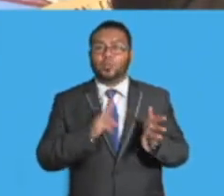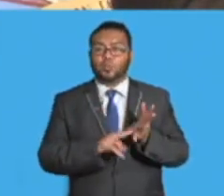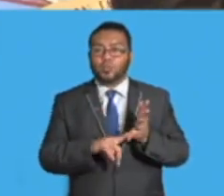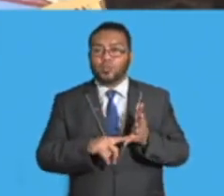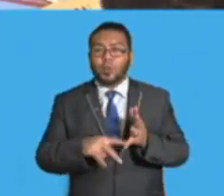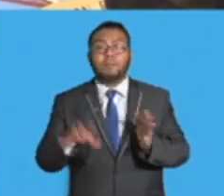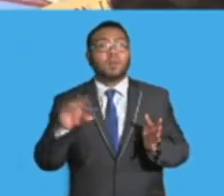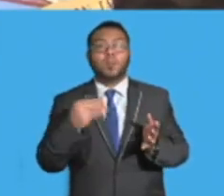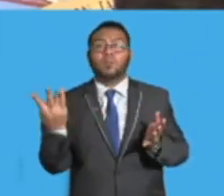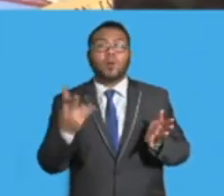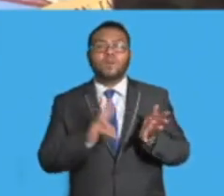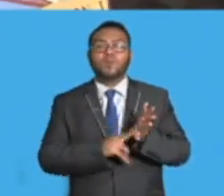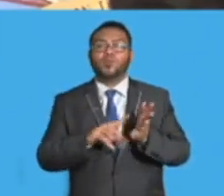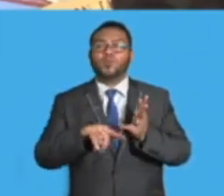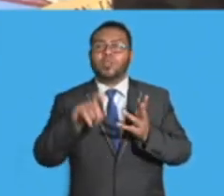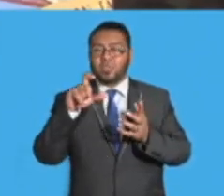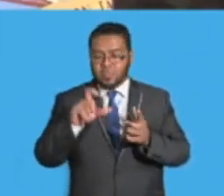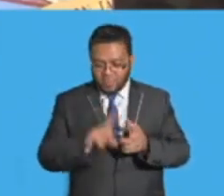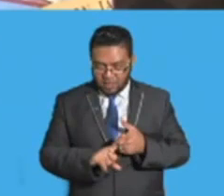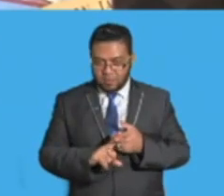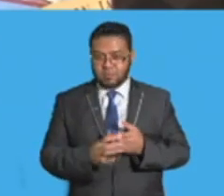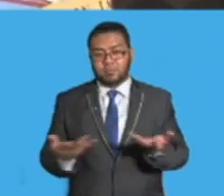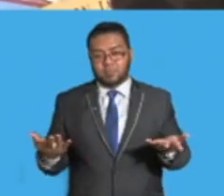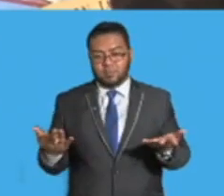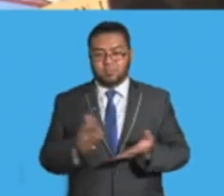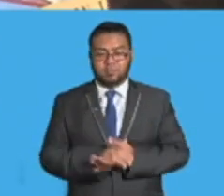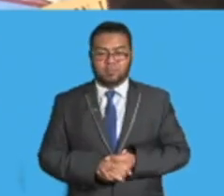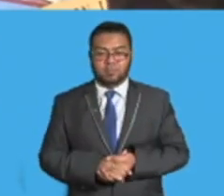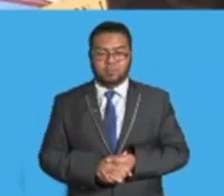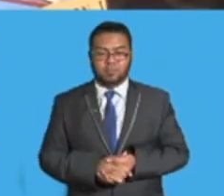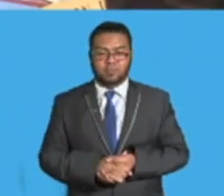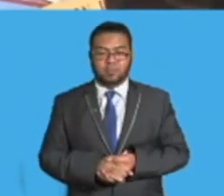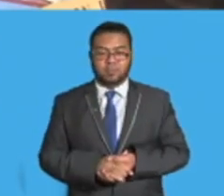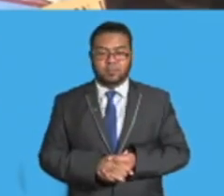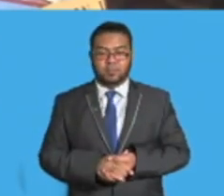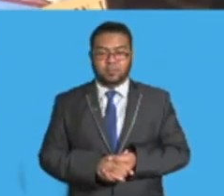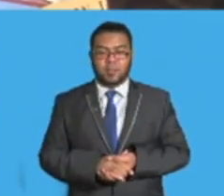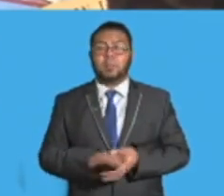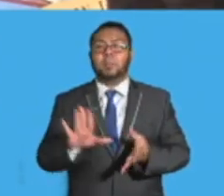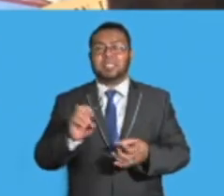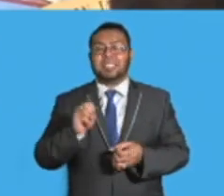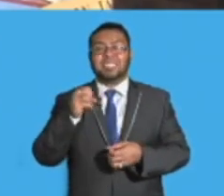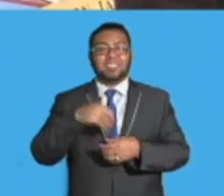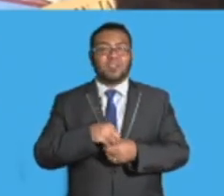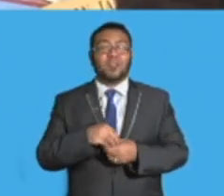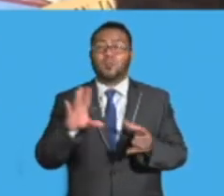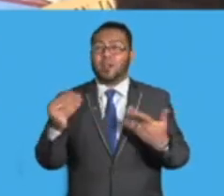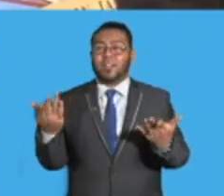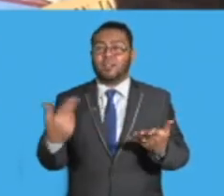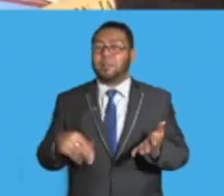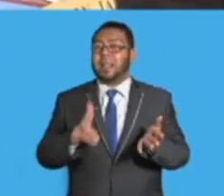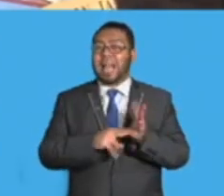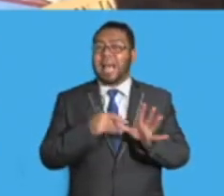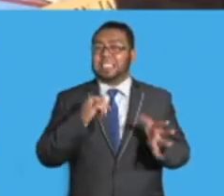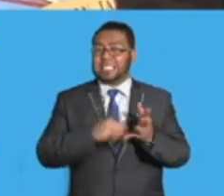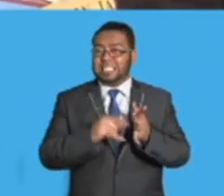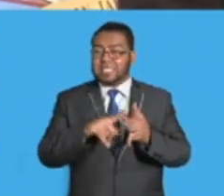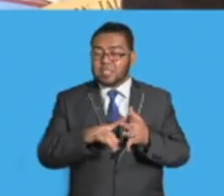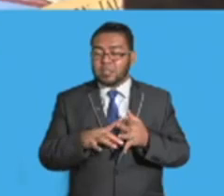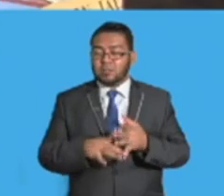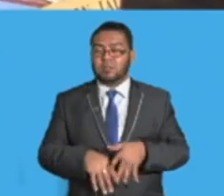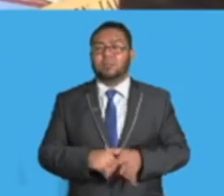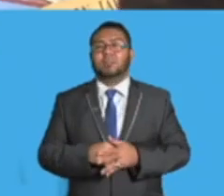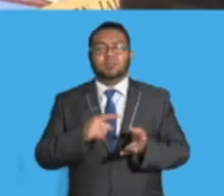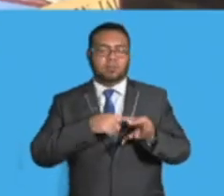Janup Sharma, family of Muniweni, Mrs. Binesh Prasad, family of Nasi, Sheikh, family